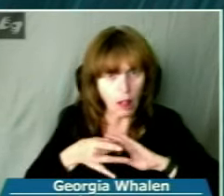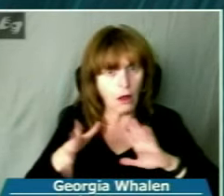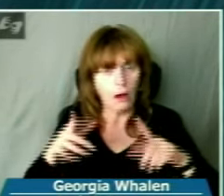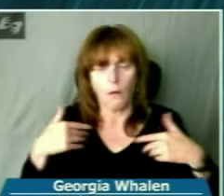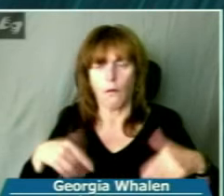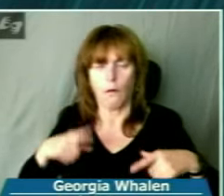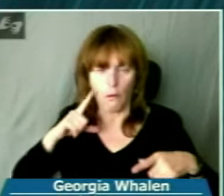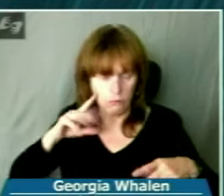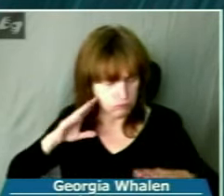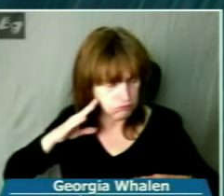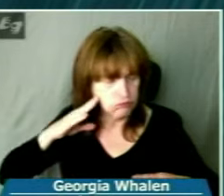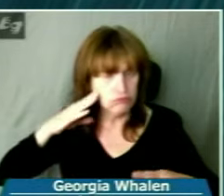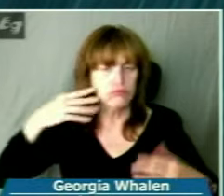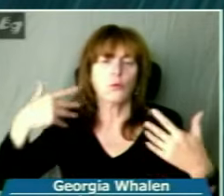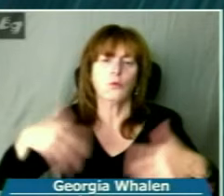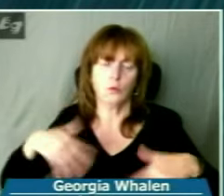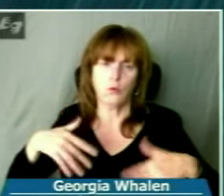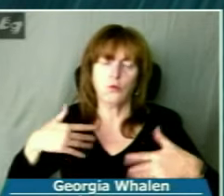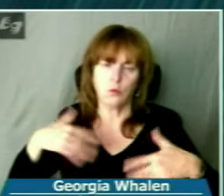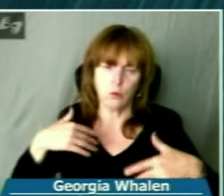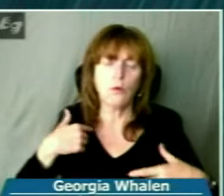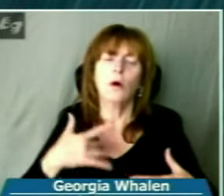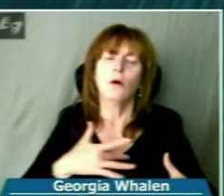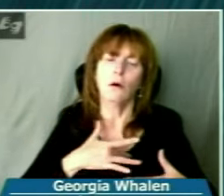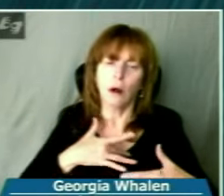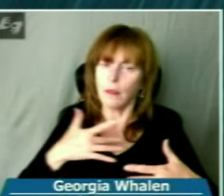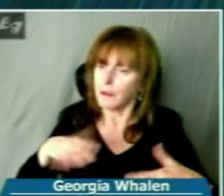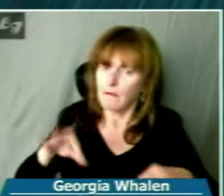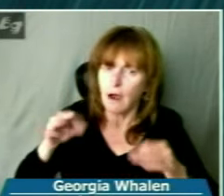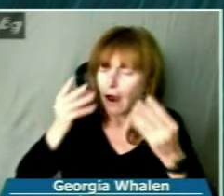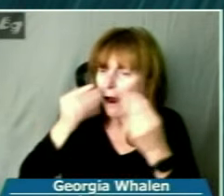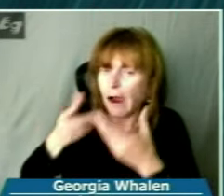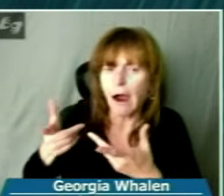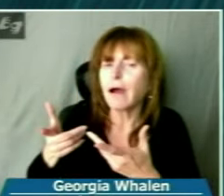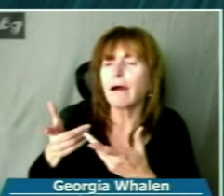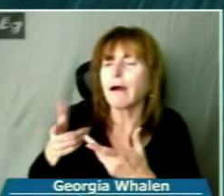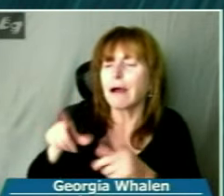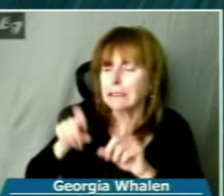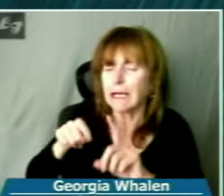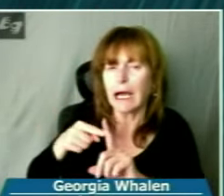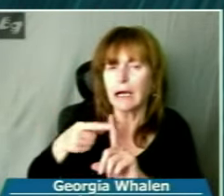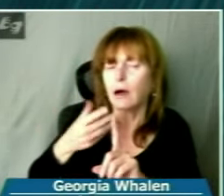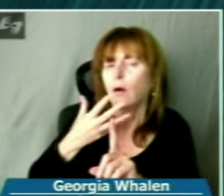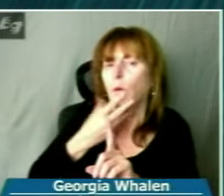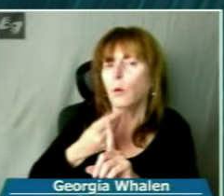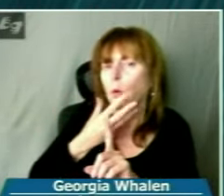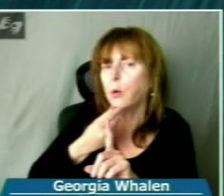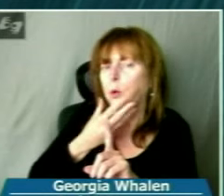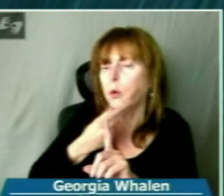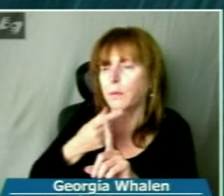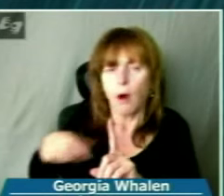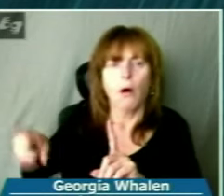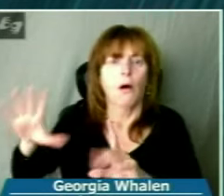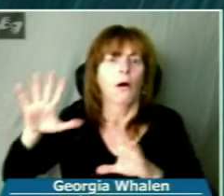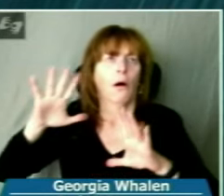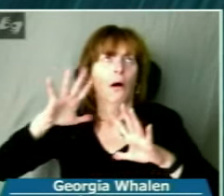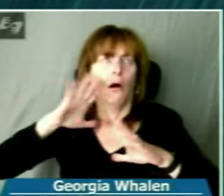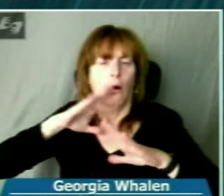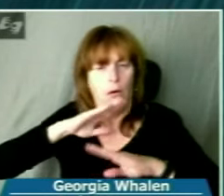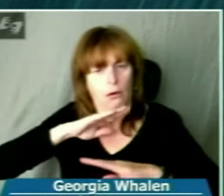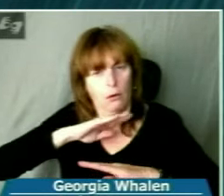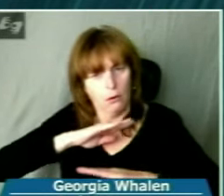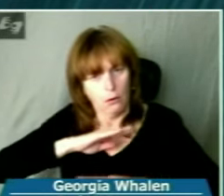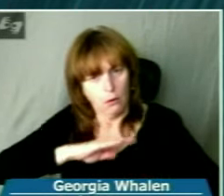sure, there were people who were quite relieved to find out that they were not positive, they were negative, and there were facilities who were thrilled to find out that indeed they didn't